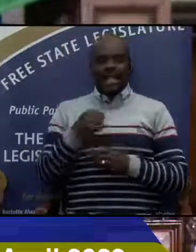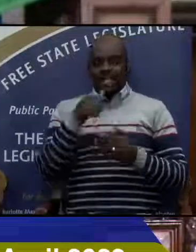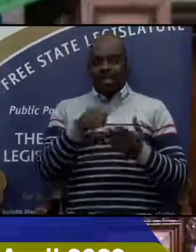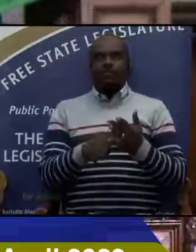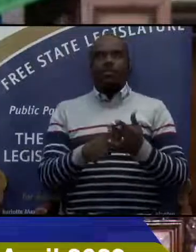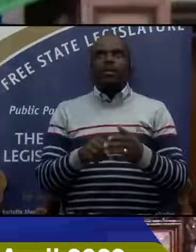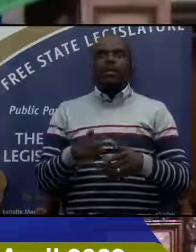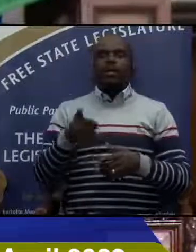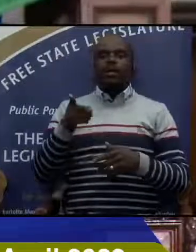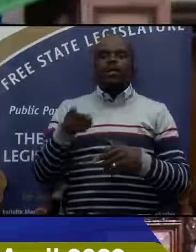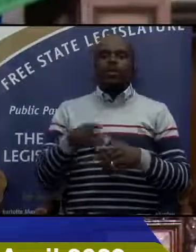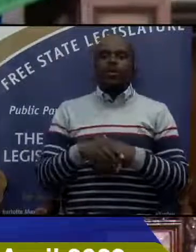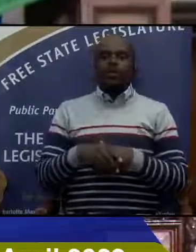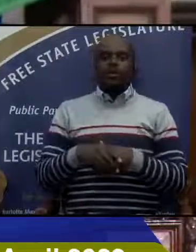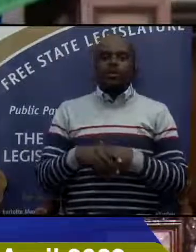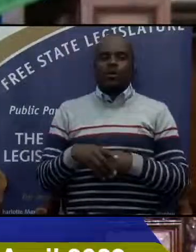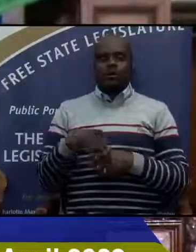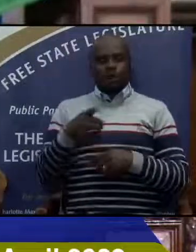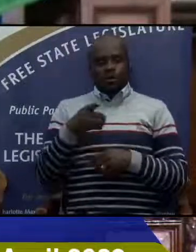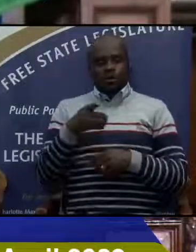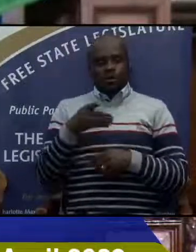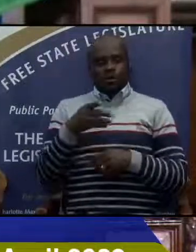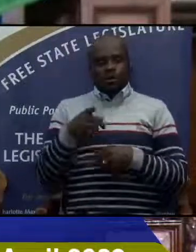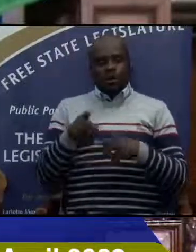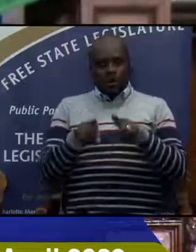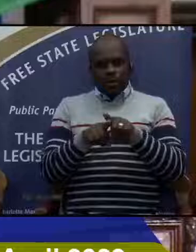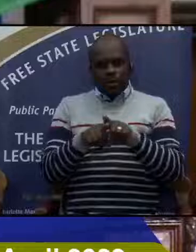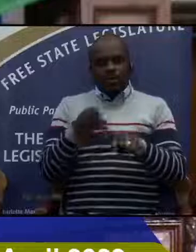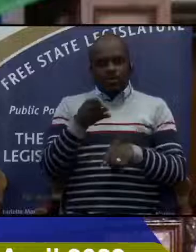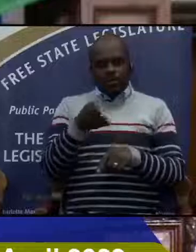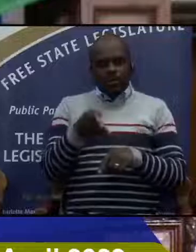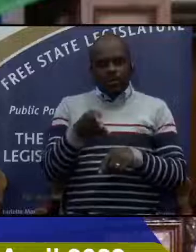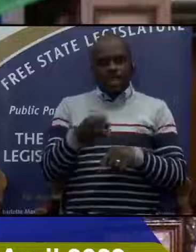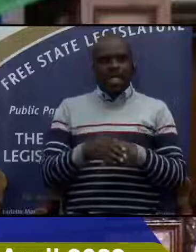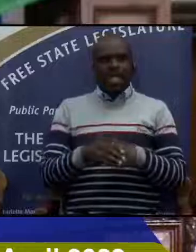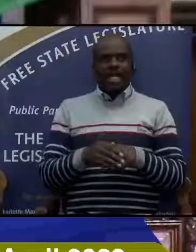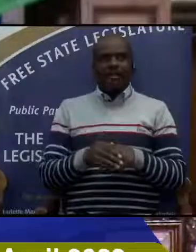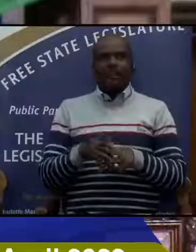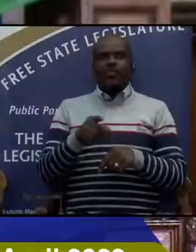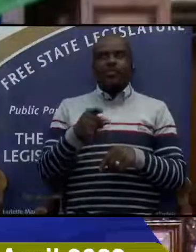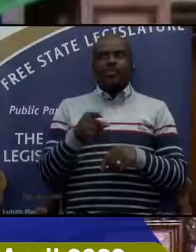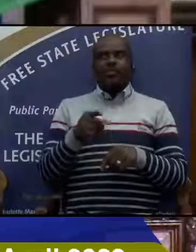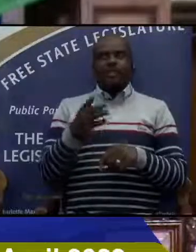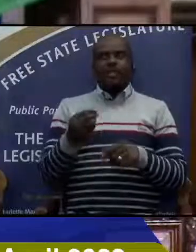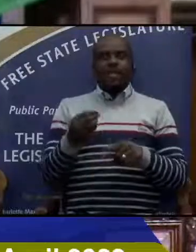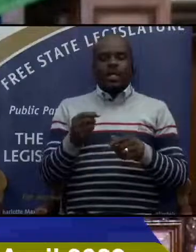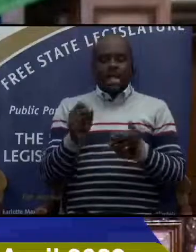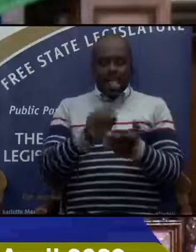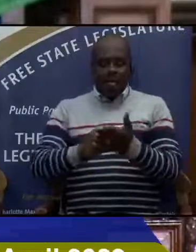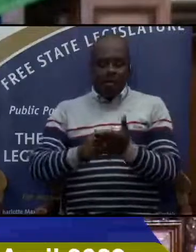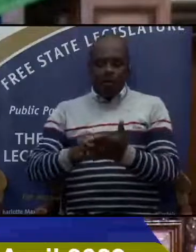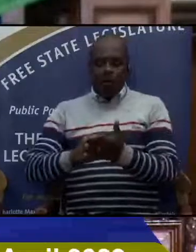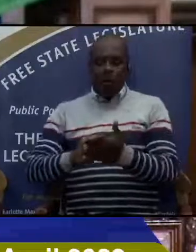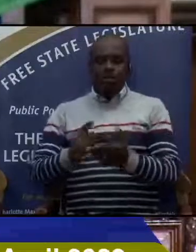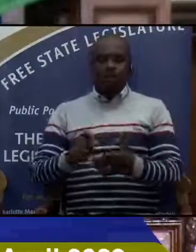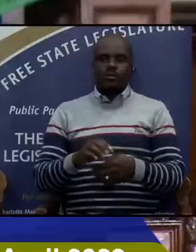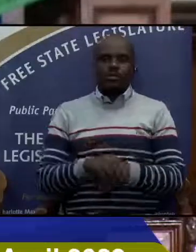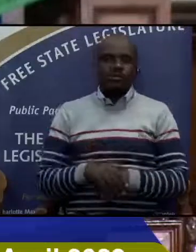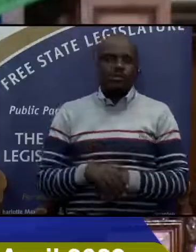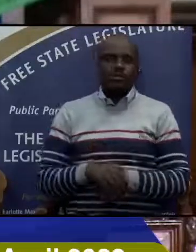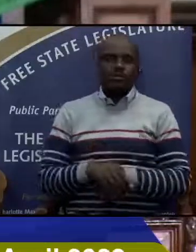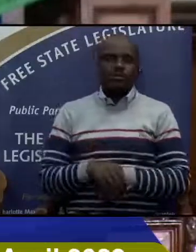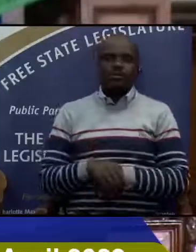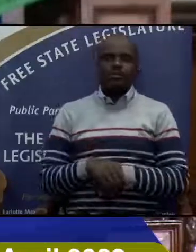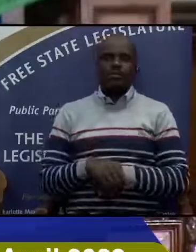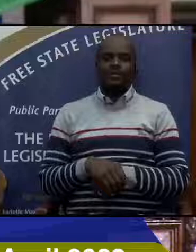Malutia, which is totally collapsed, wants me to call him out this morning so that we can get into an interaction. Now you are very